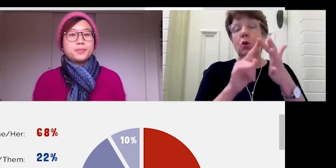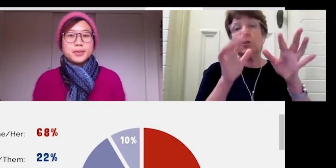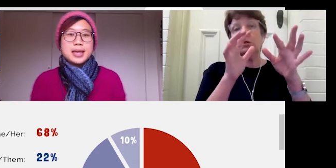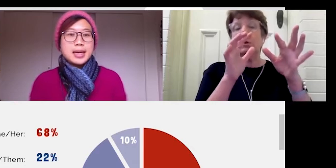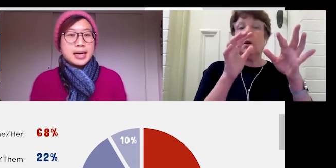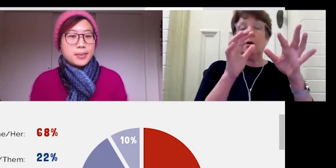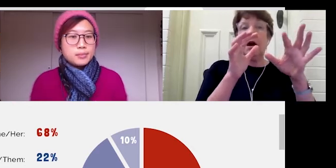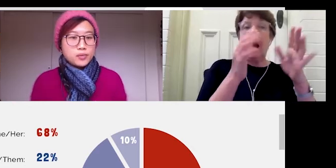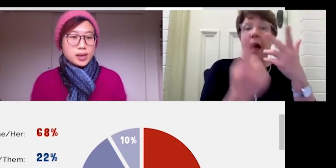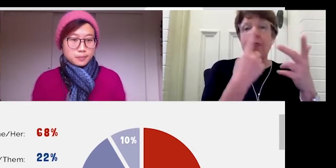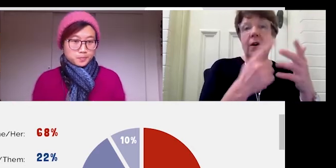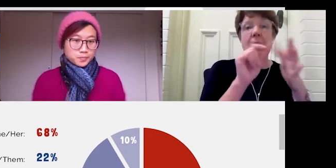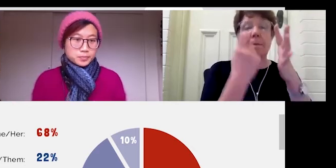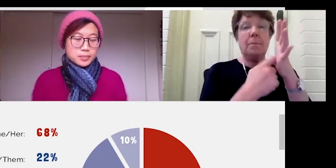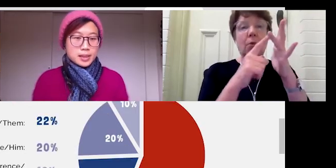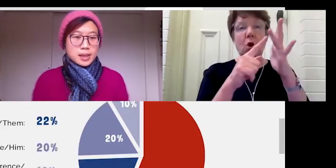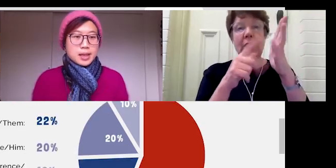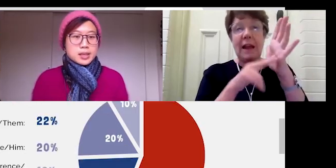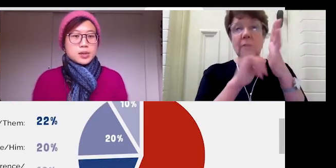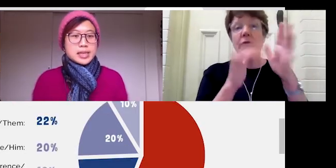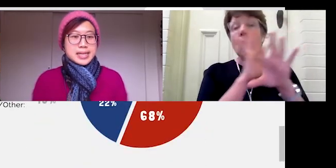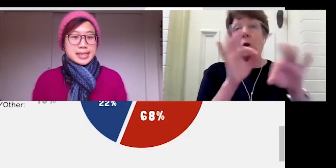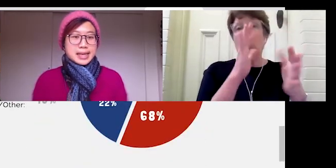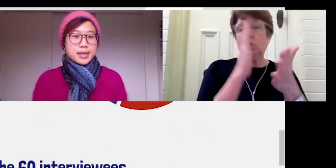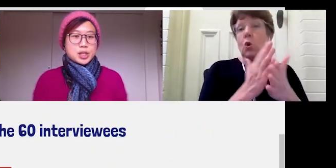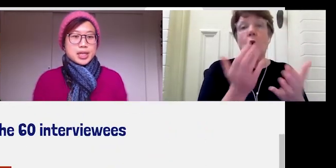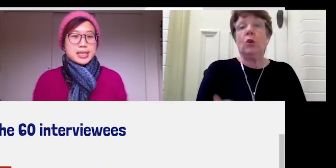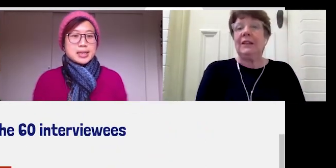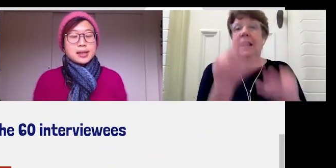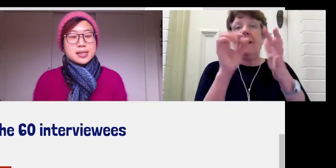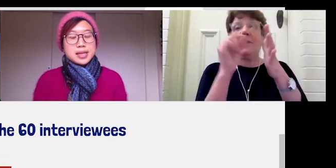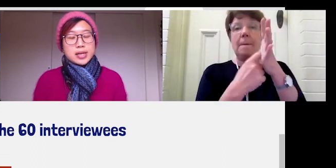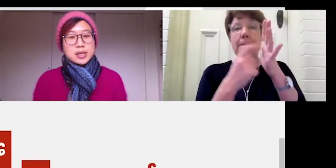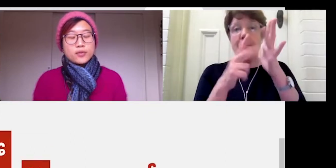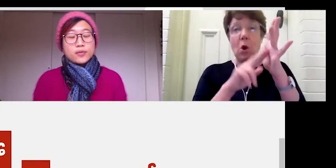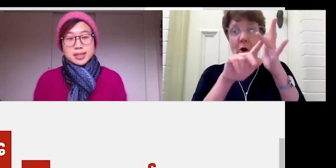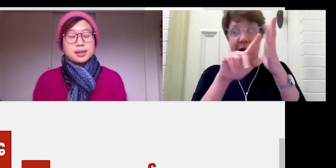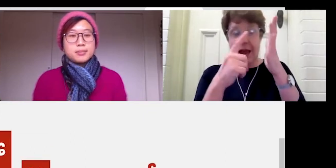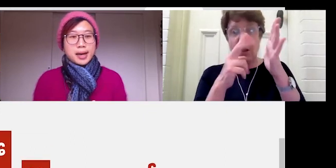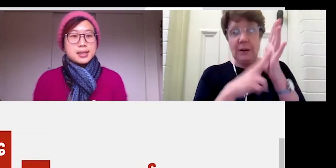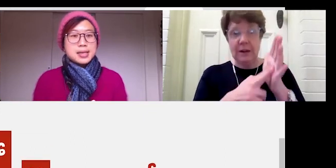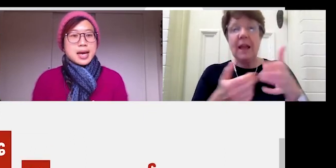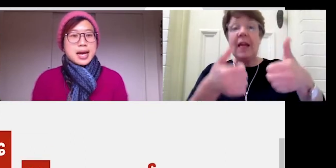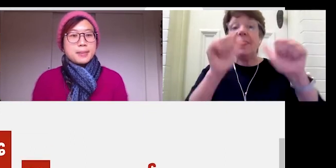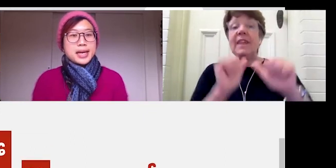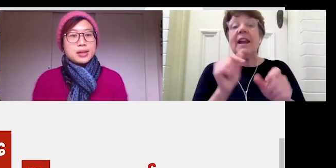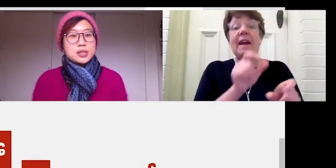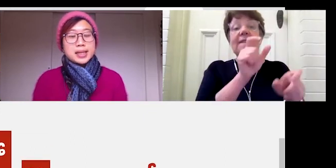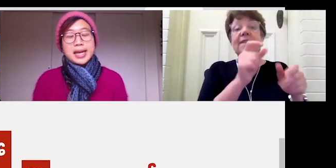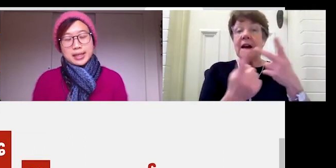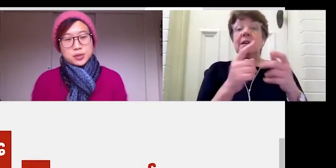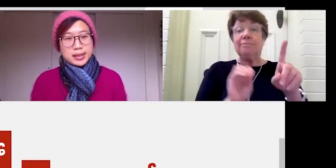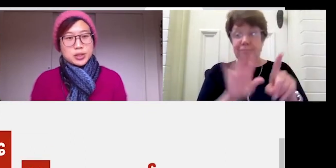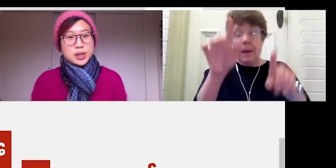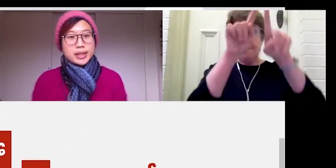preference. And moving on. So this next image is another series of vertical bars that illustrate